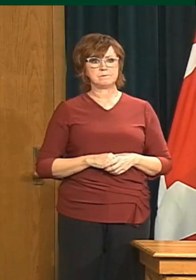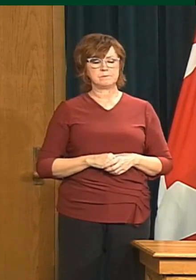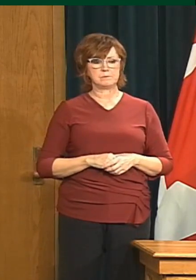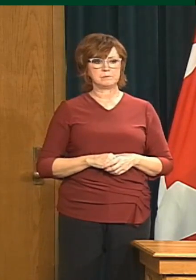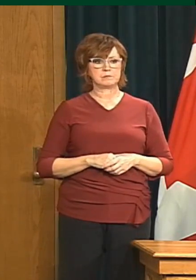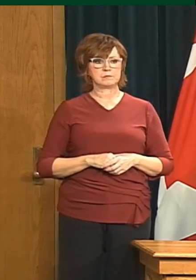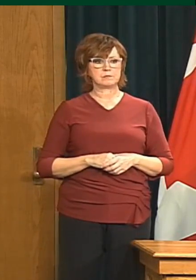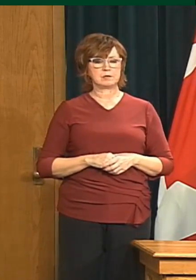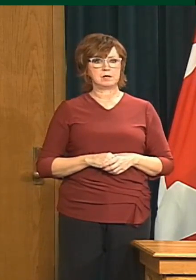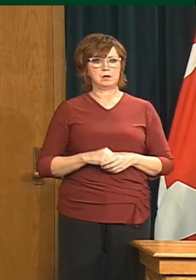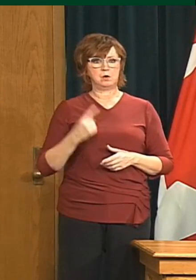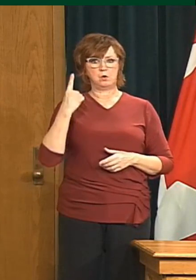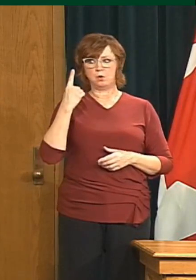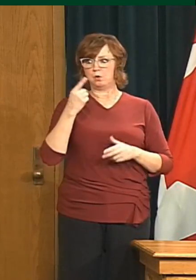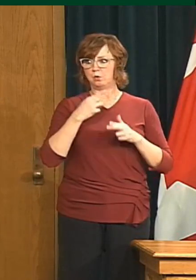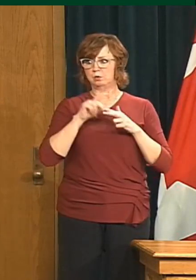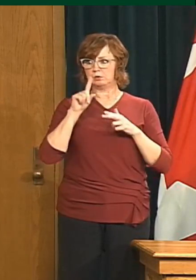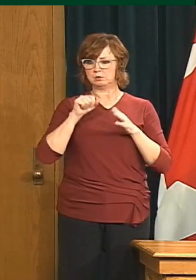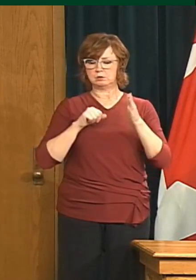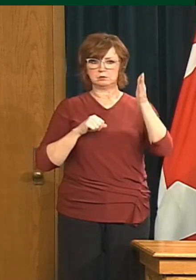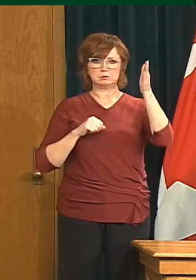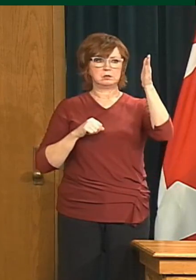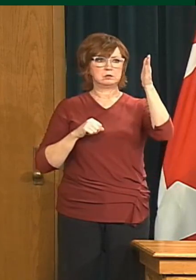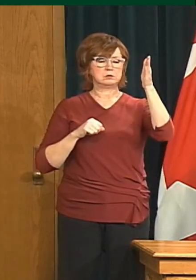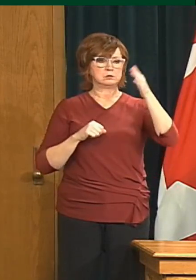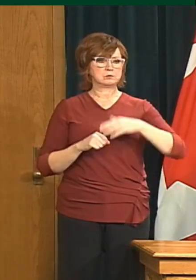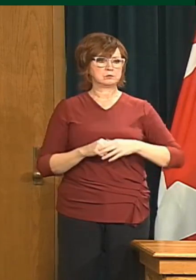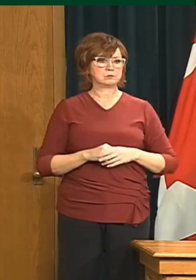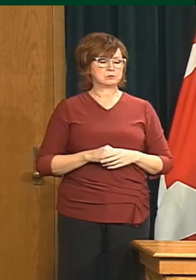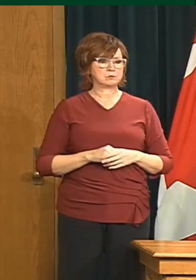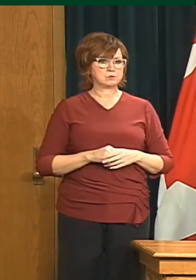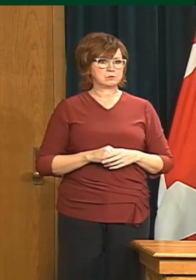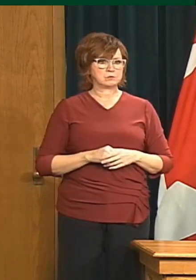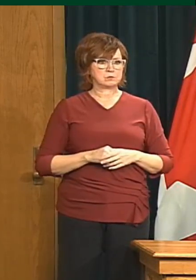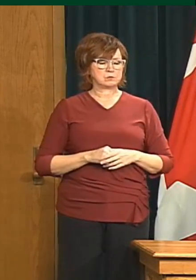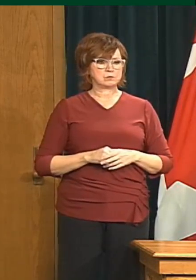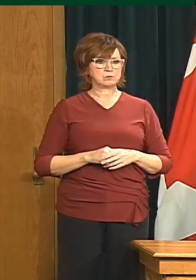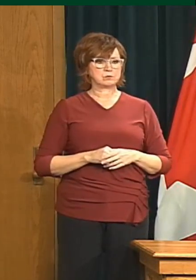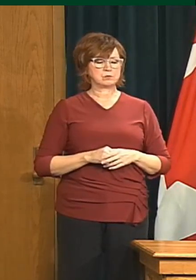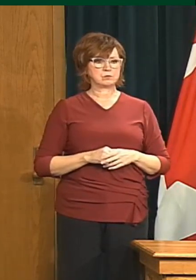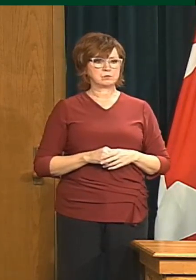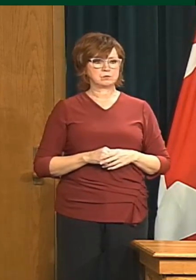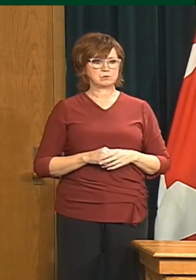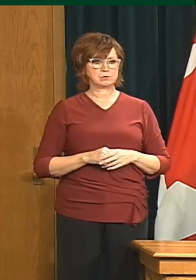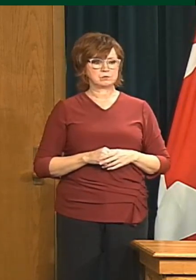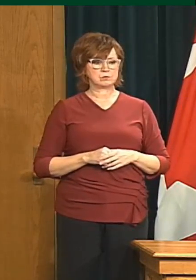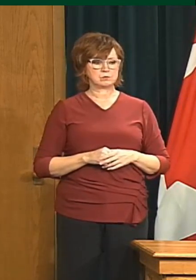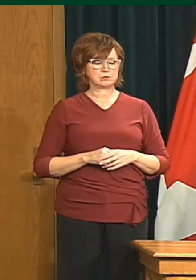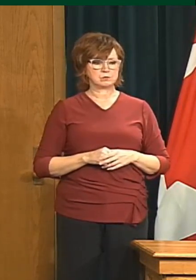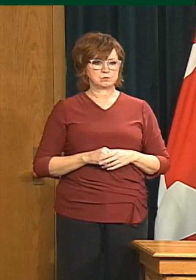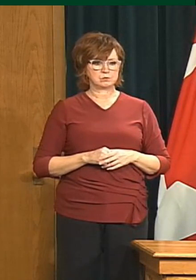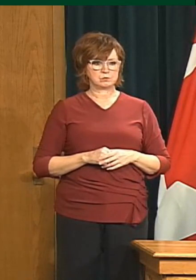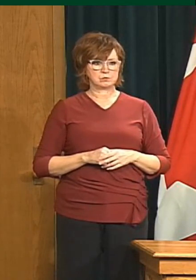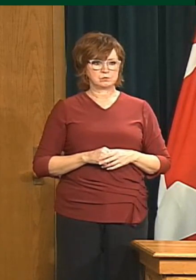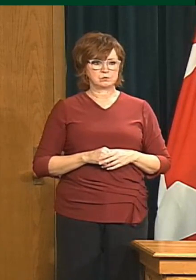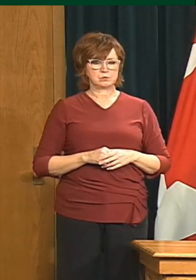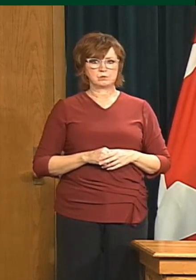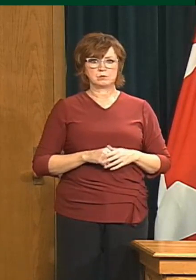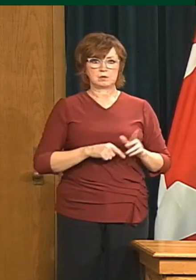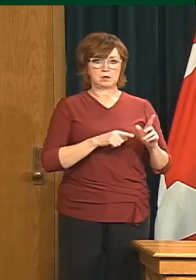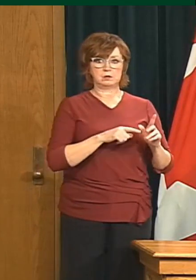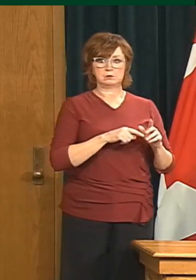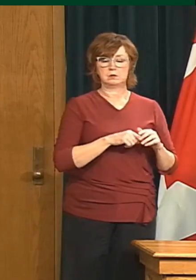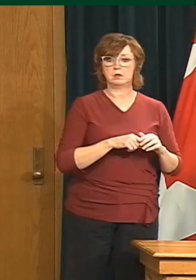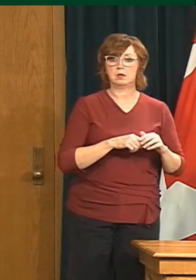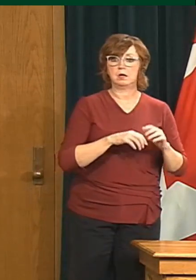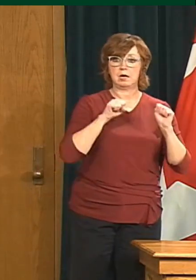I have a quick follow-up to that. Yeah, Is there any consideration to testing the healthcare professional before they leave that community